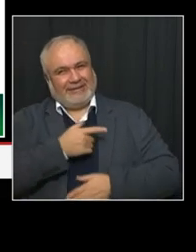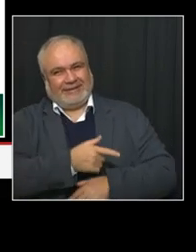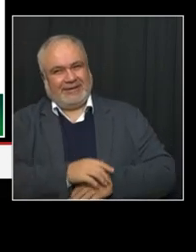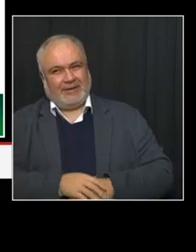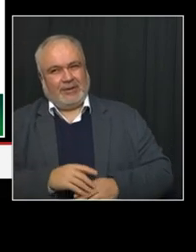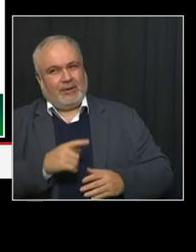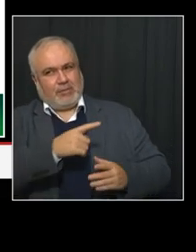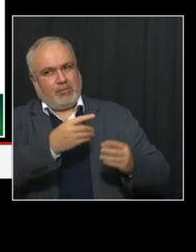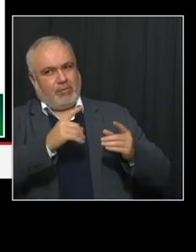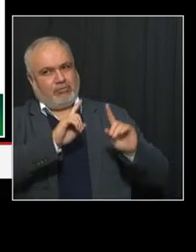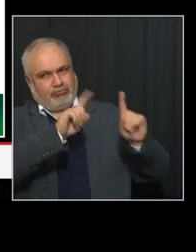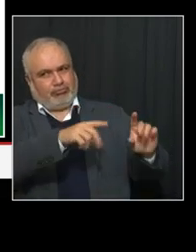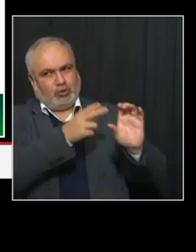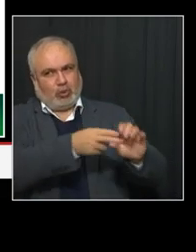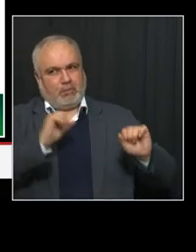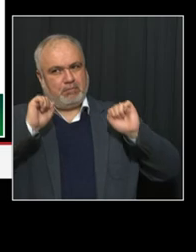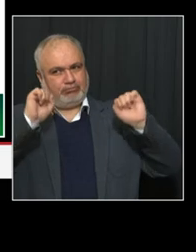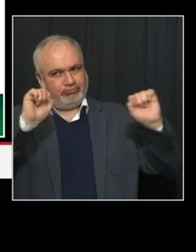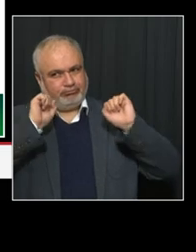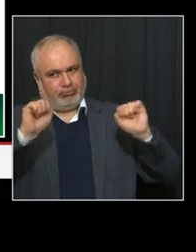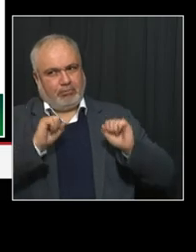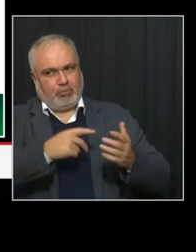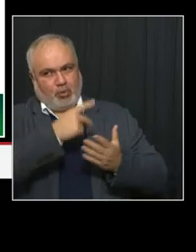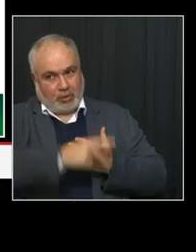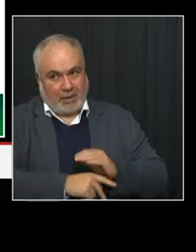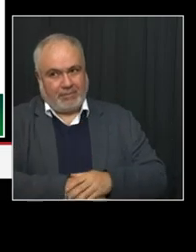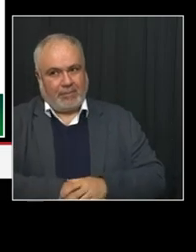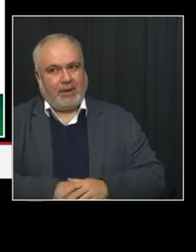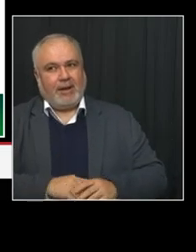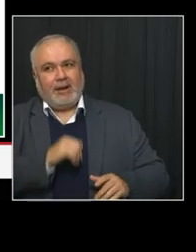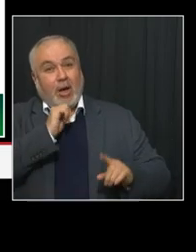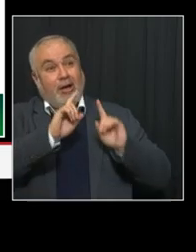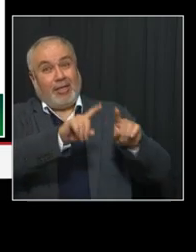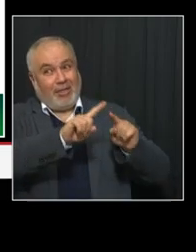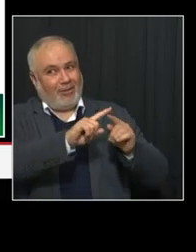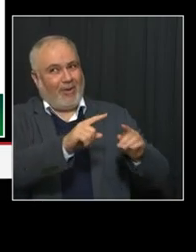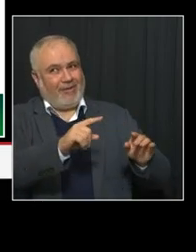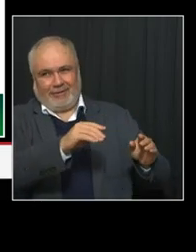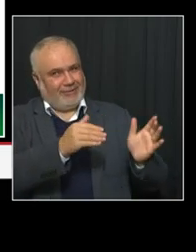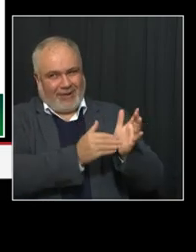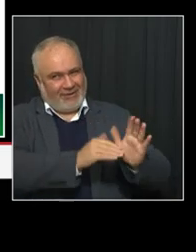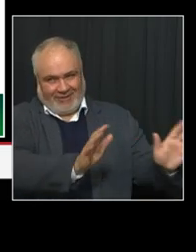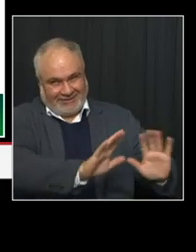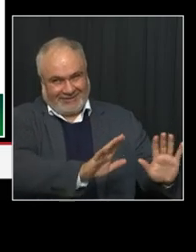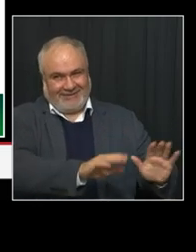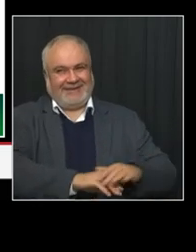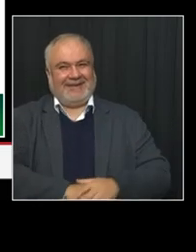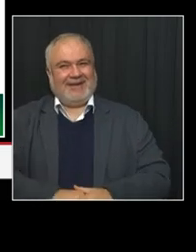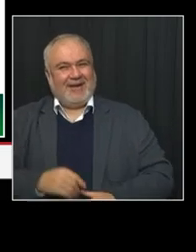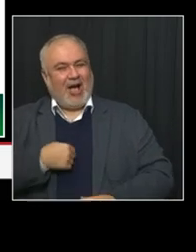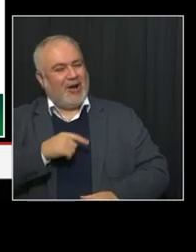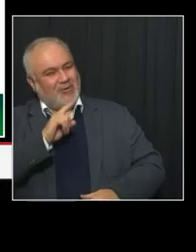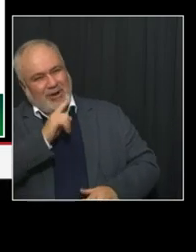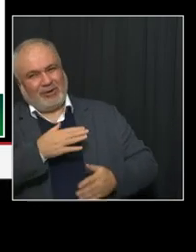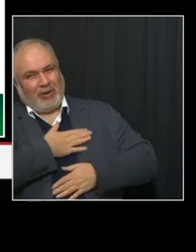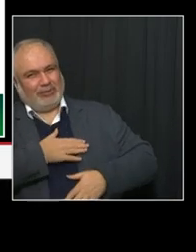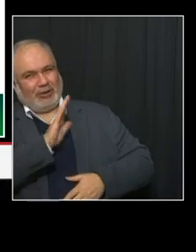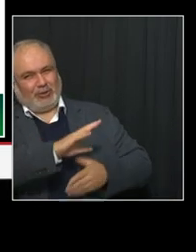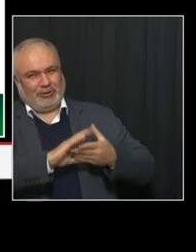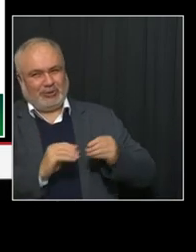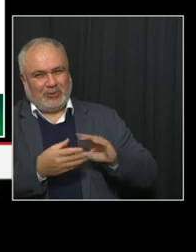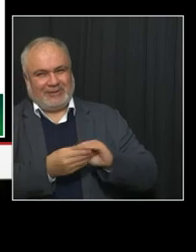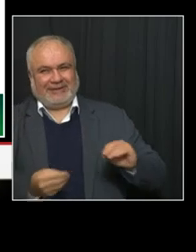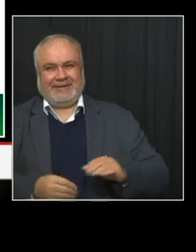is keeping people away from the doctor's office. So I love that story. But you're away from the doctors because you have